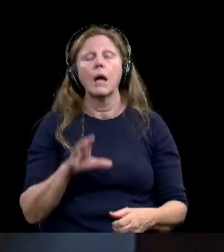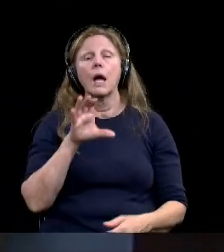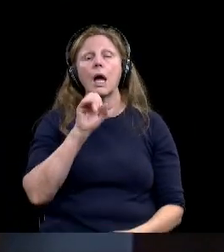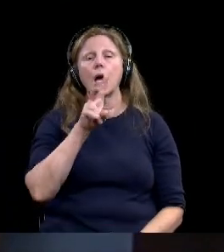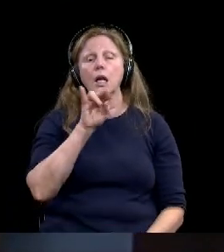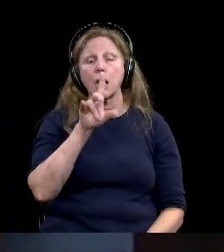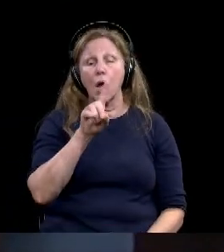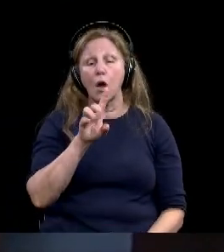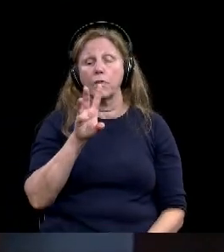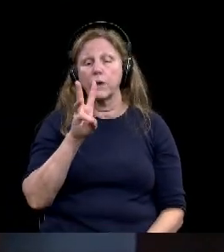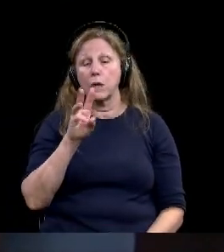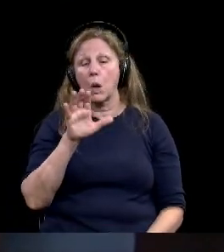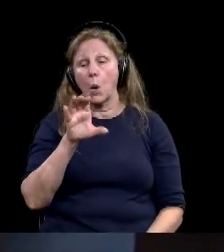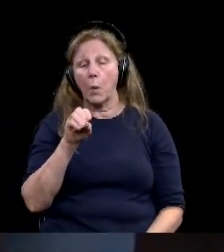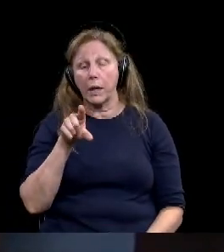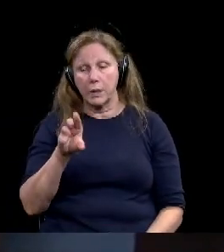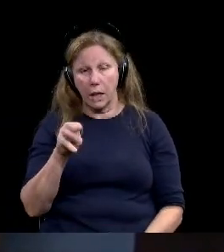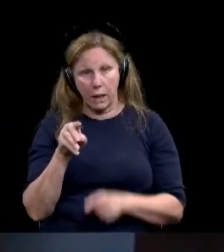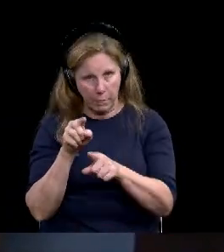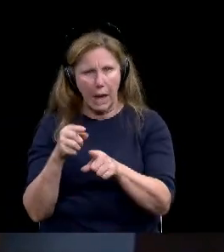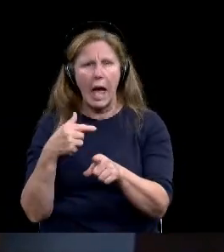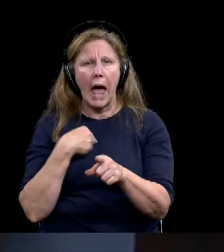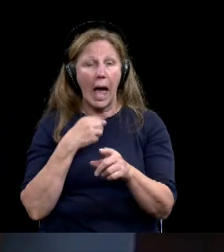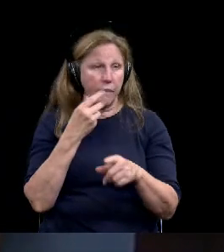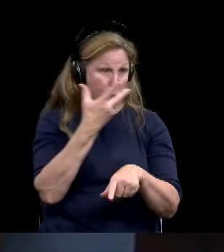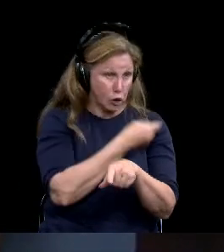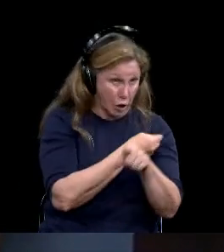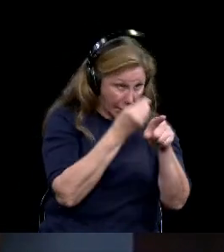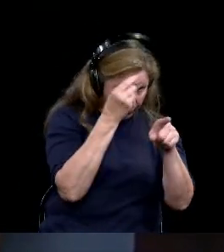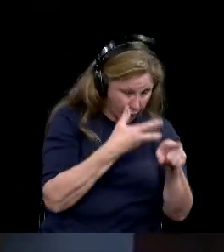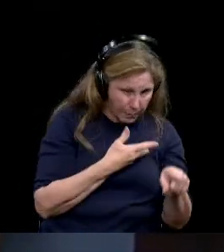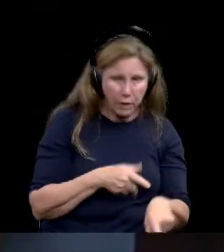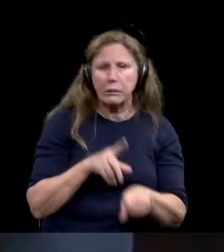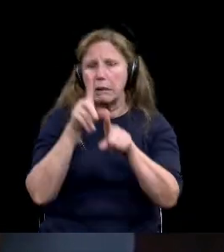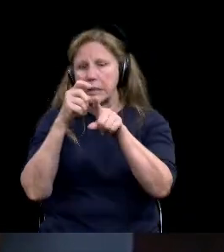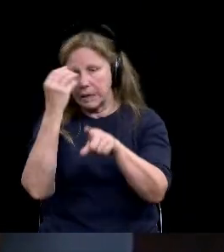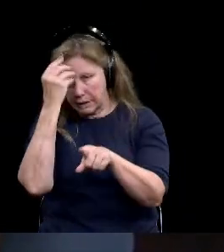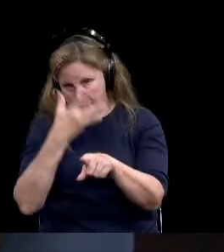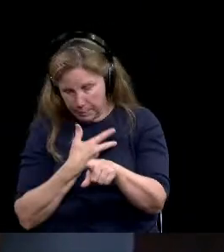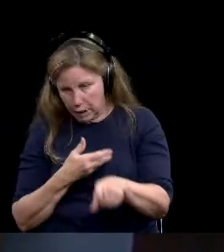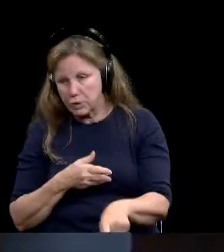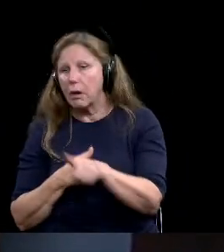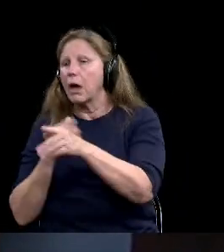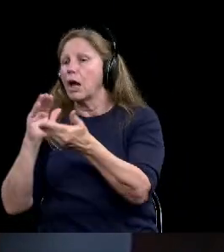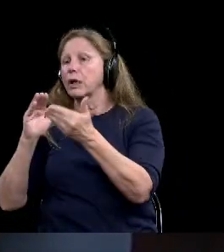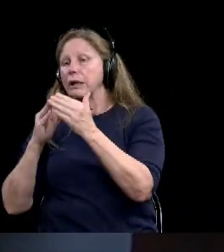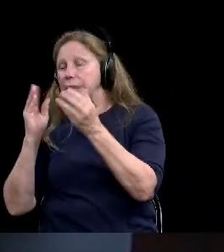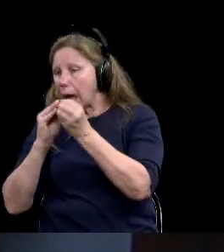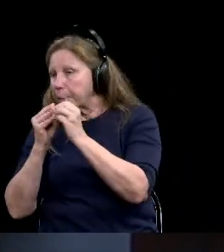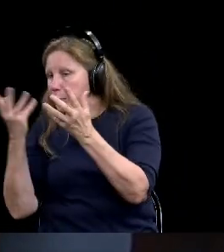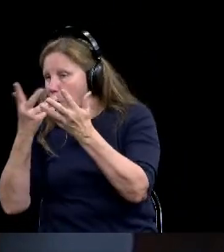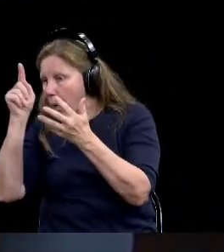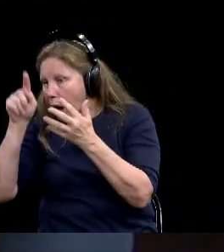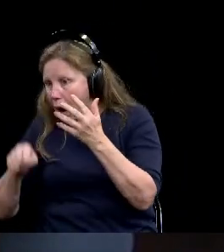data, the weekly health district status report, and many other COVID-19 resources. Again,